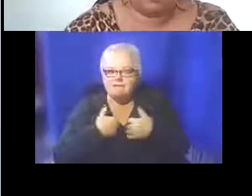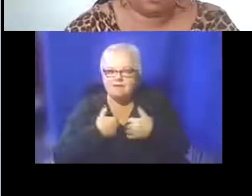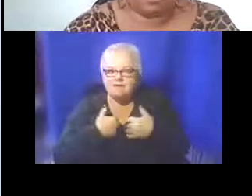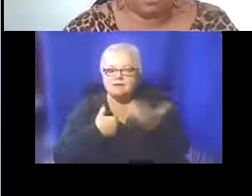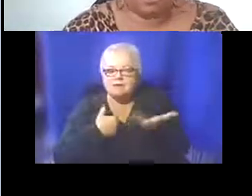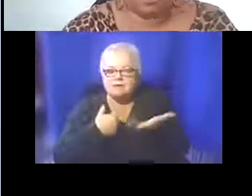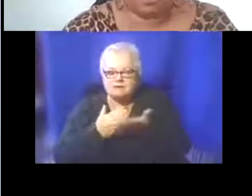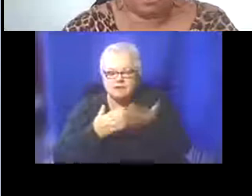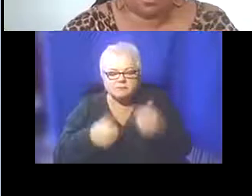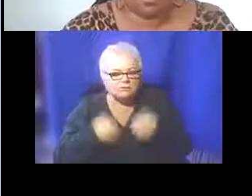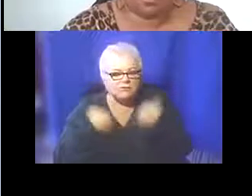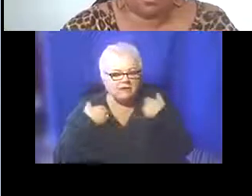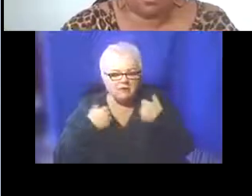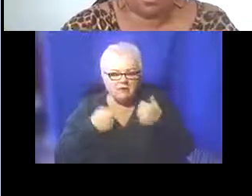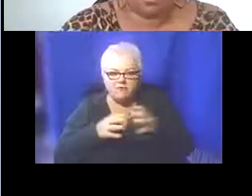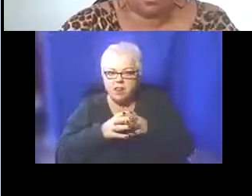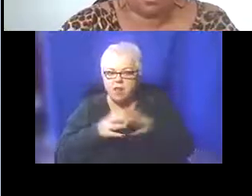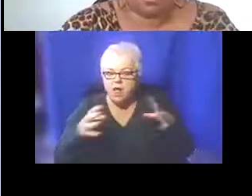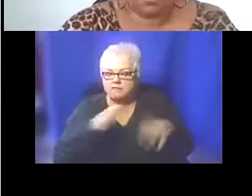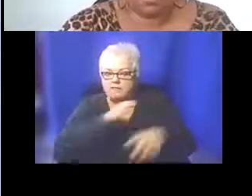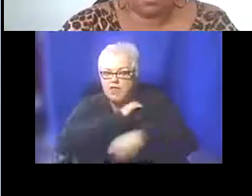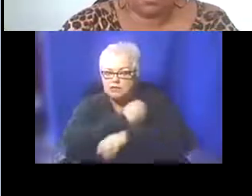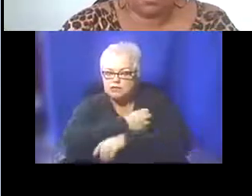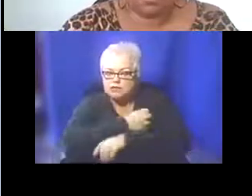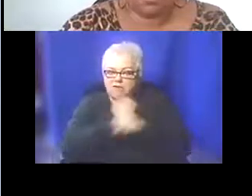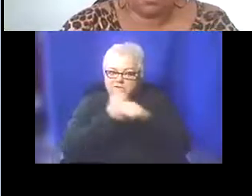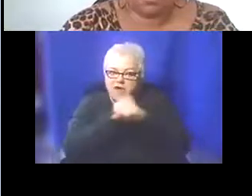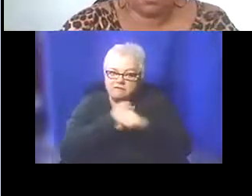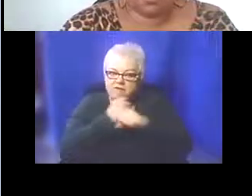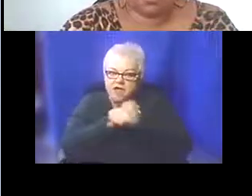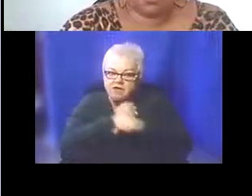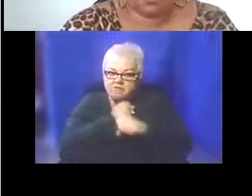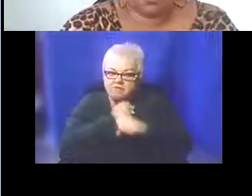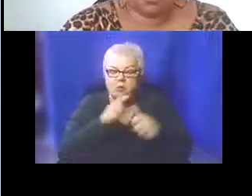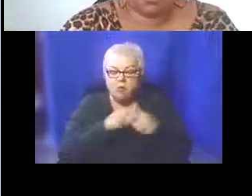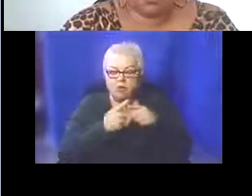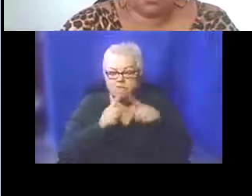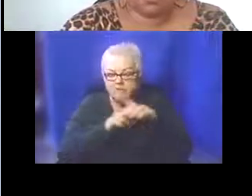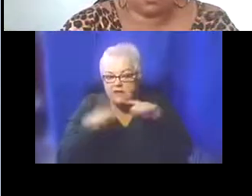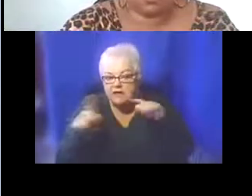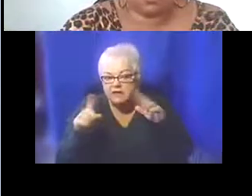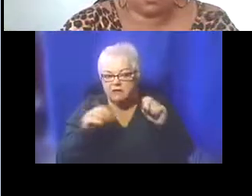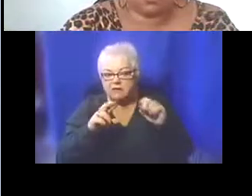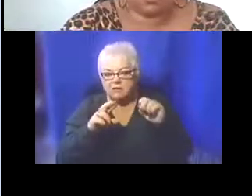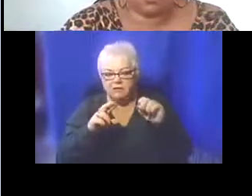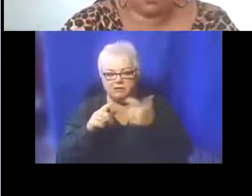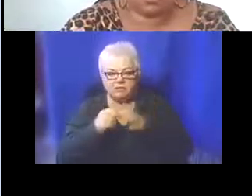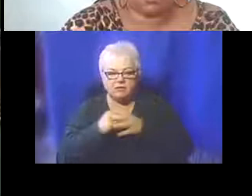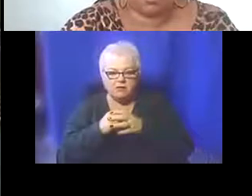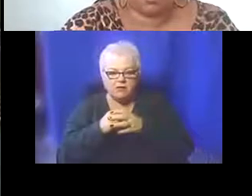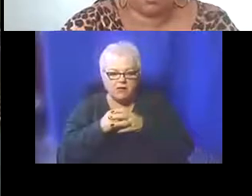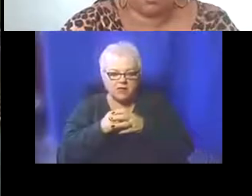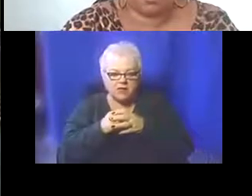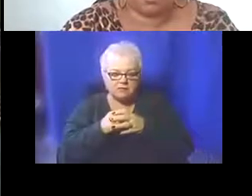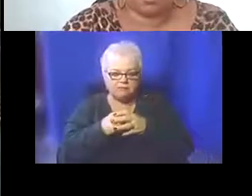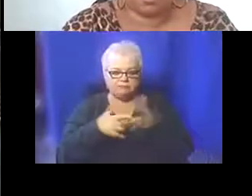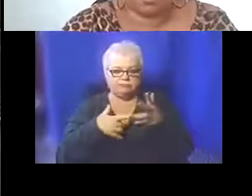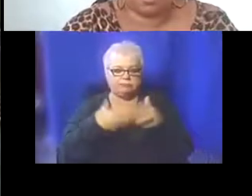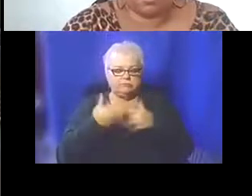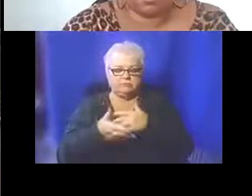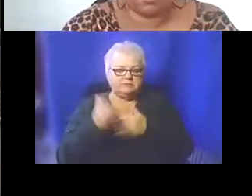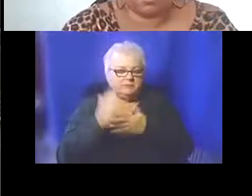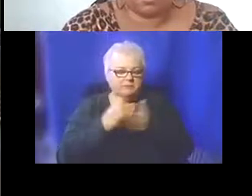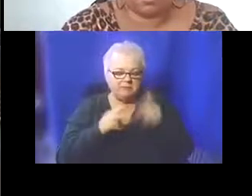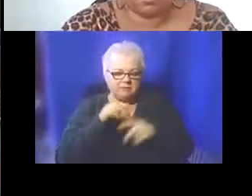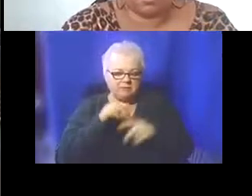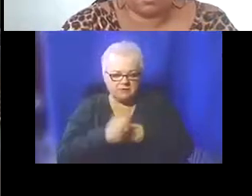for some survivors, they have a lot of energy available to fight back and to flee, and they stay very pumped up after the assault. But some don't.